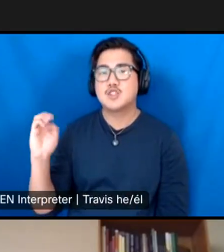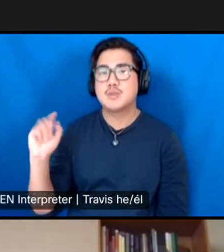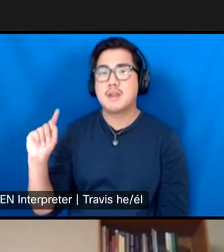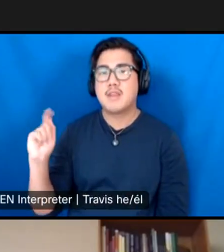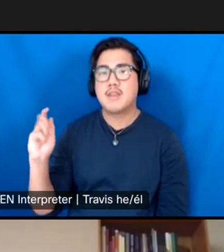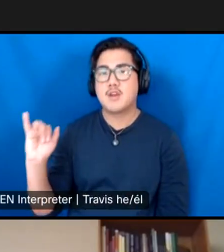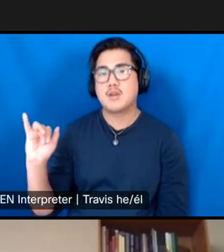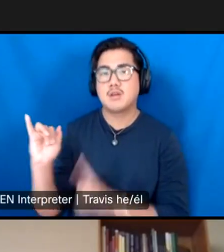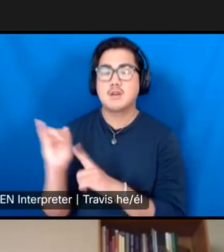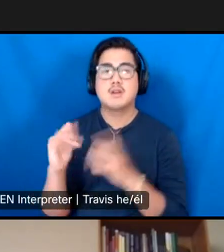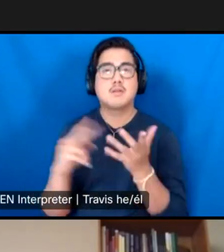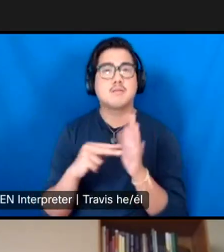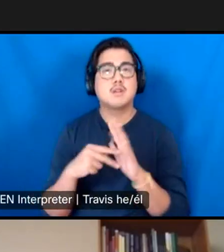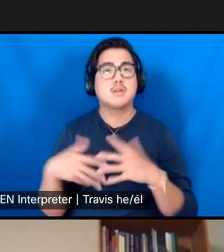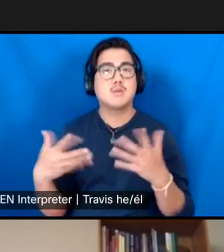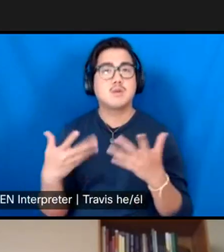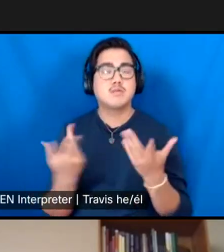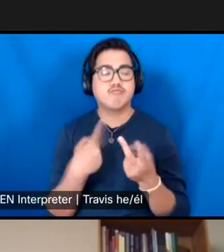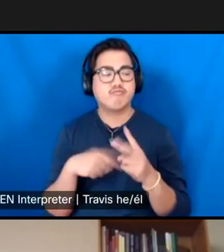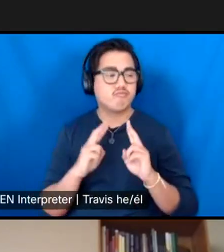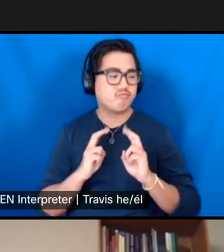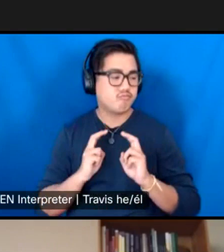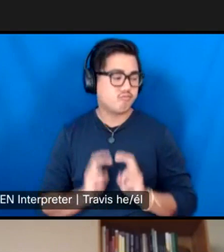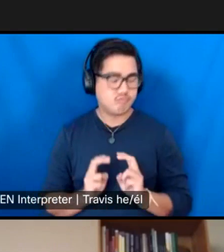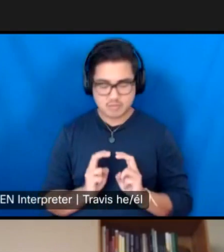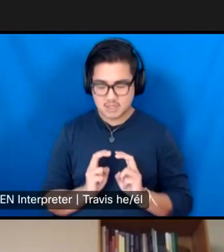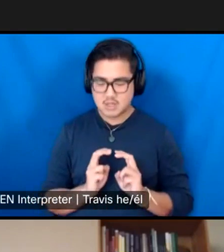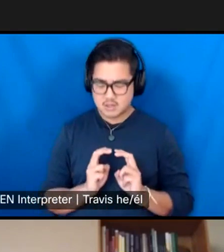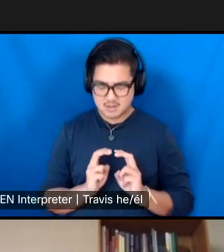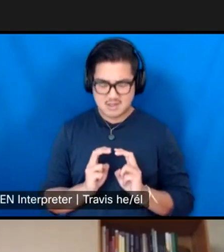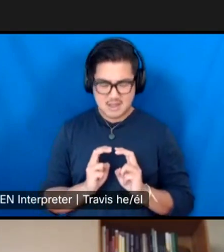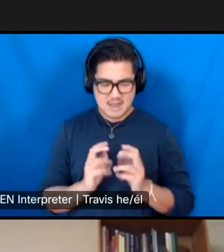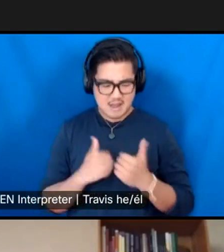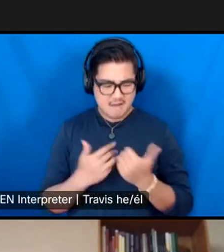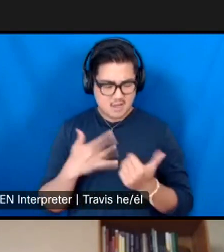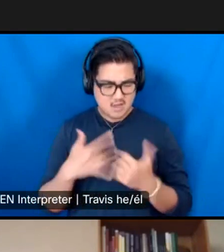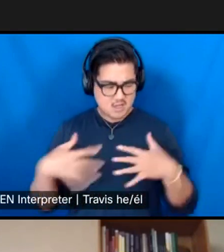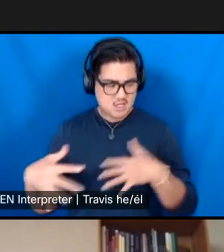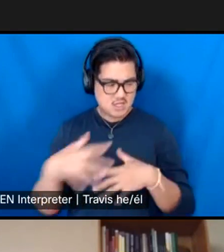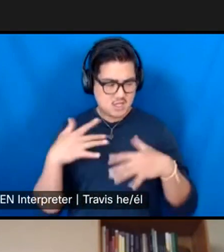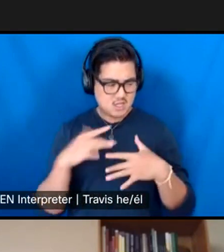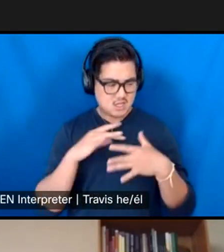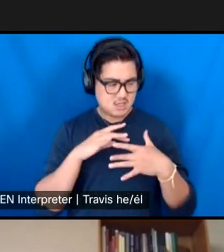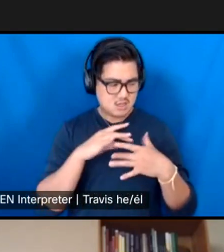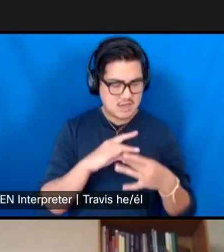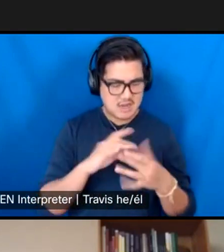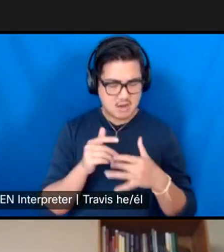name it. Just because we have now got it credentialed in certain spaces doesn't mean it was ever